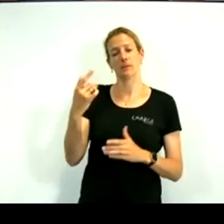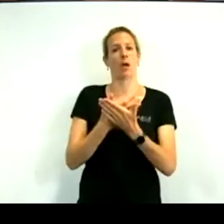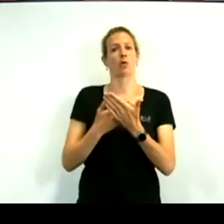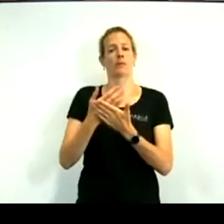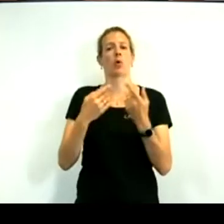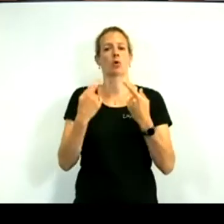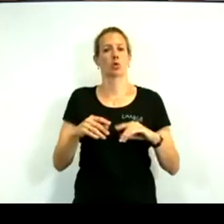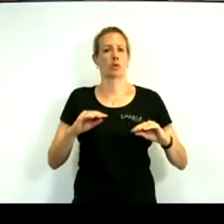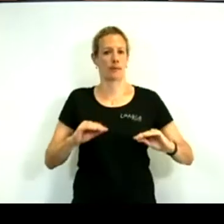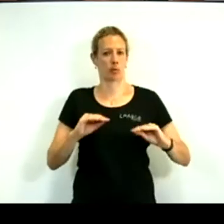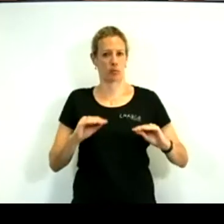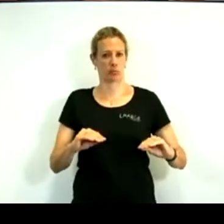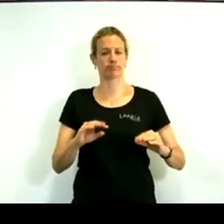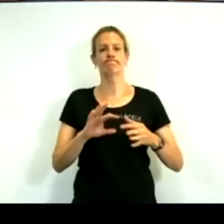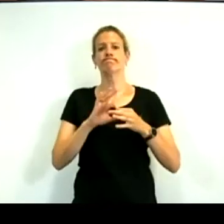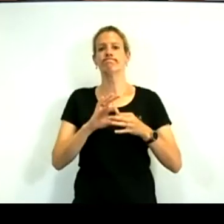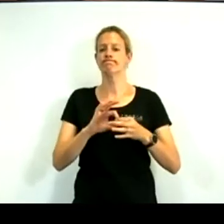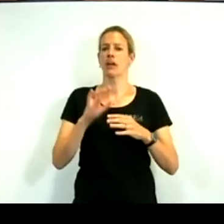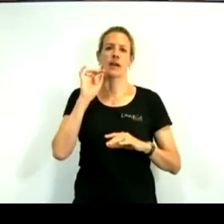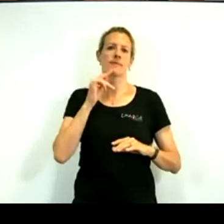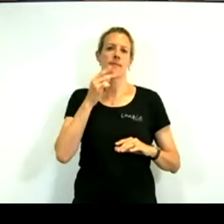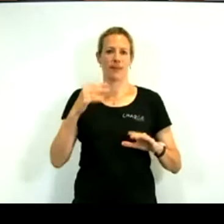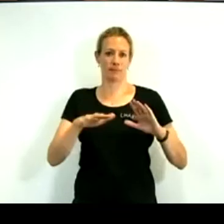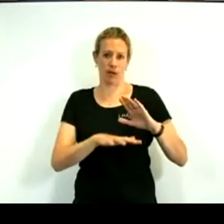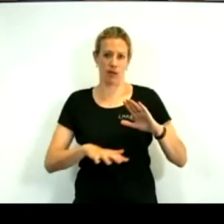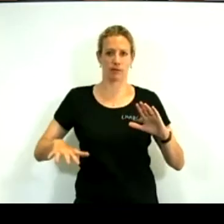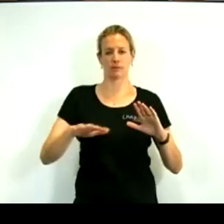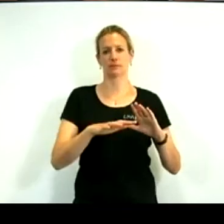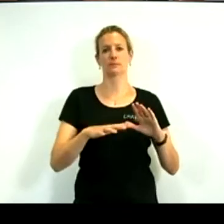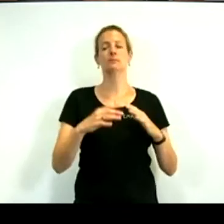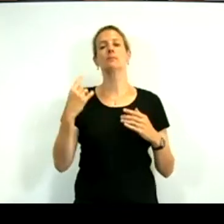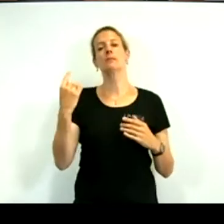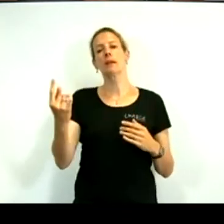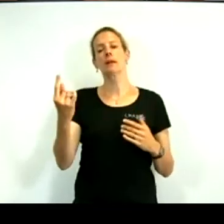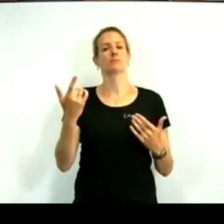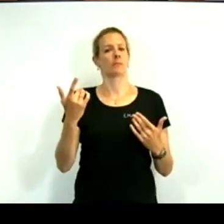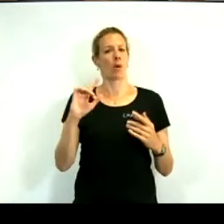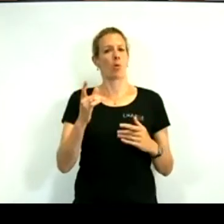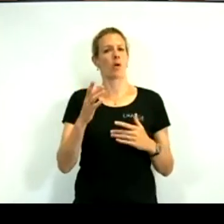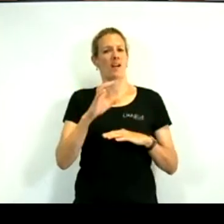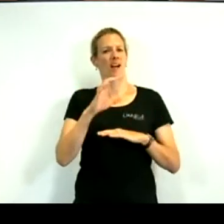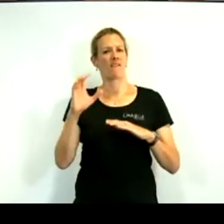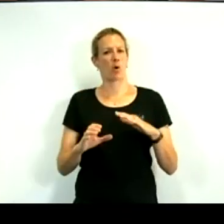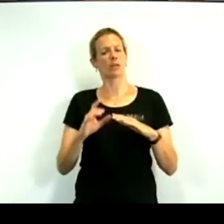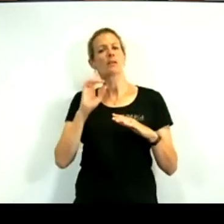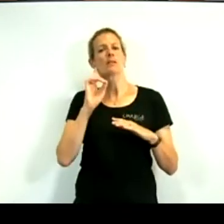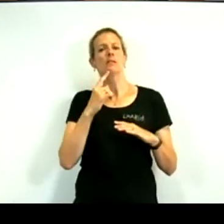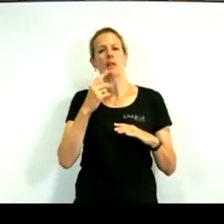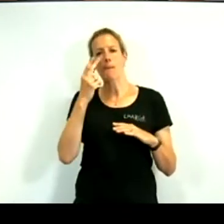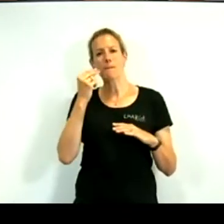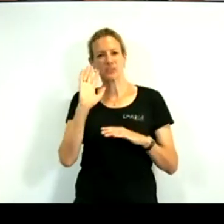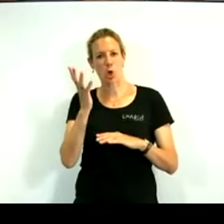he's a special education teacher from the deafblind segment, and he worked with the Californian